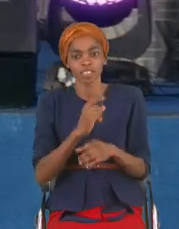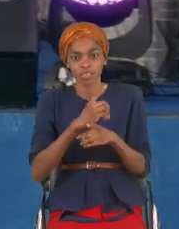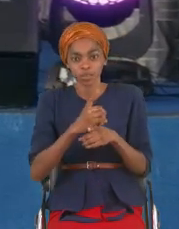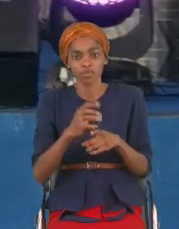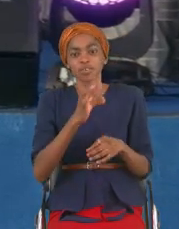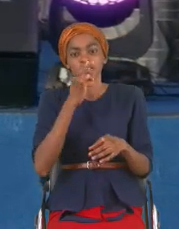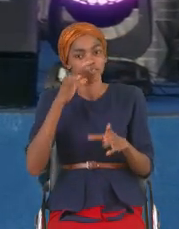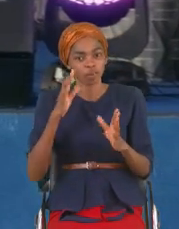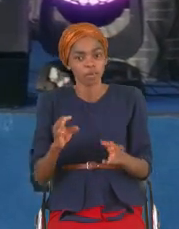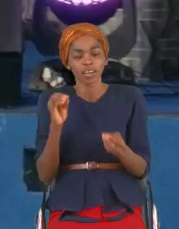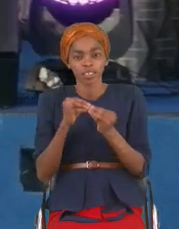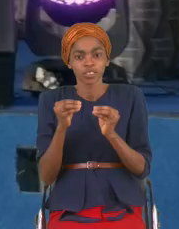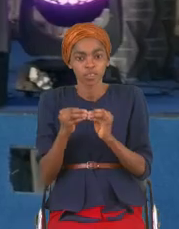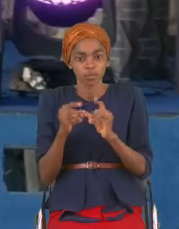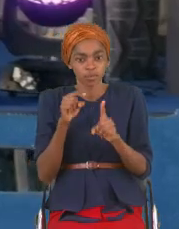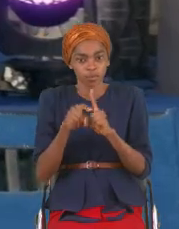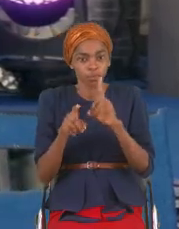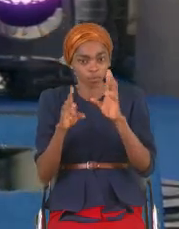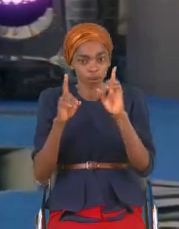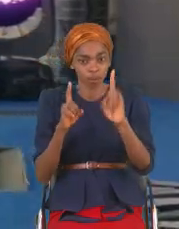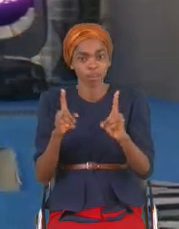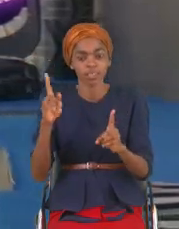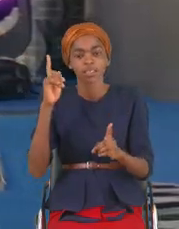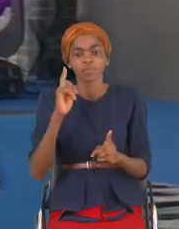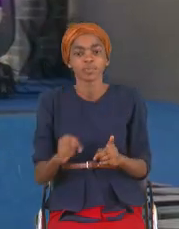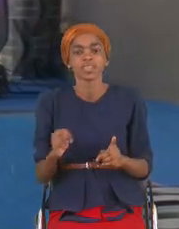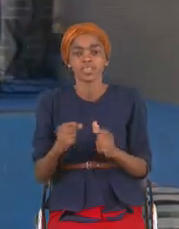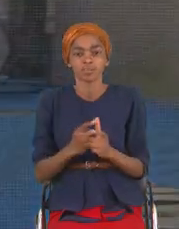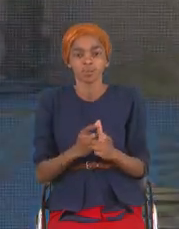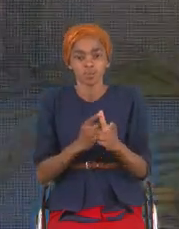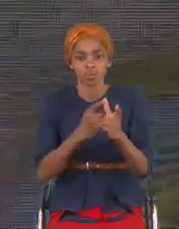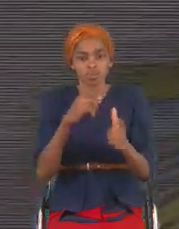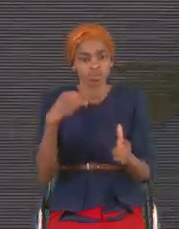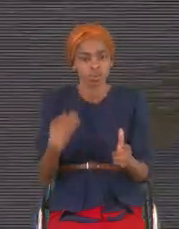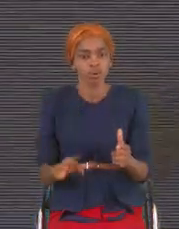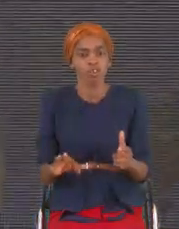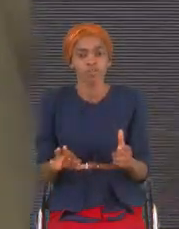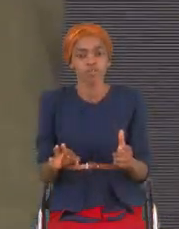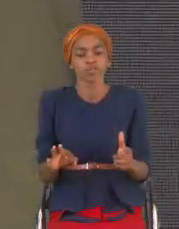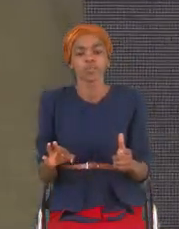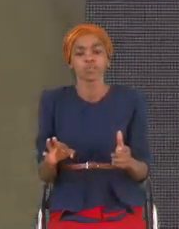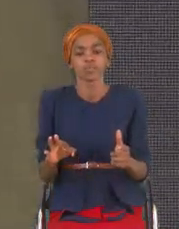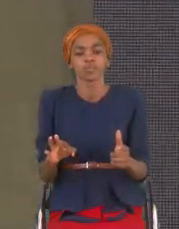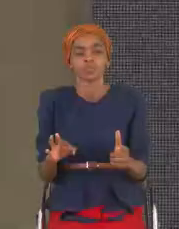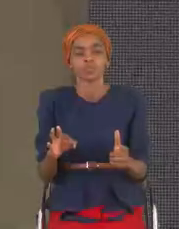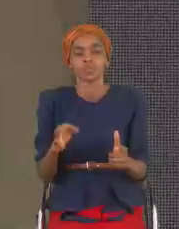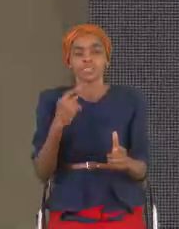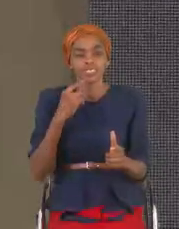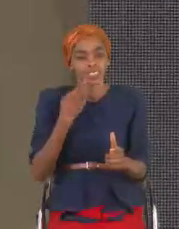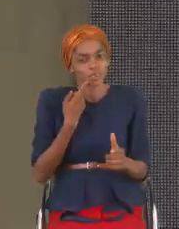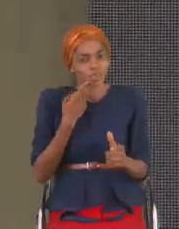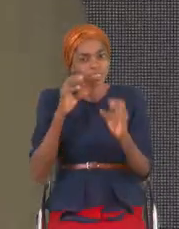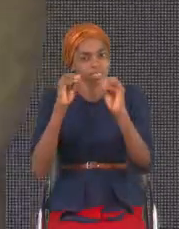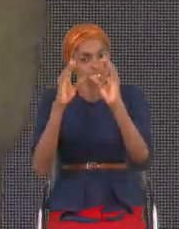one, the pursuit of diligent teachers. We look at teachers and we see